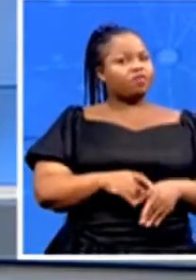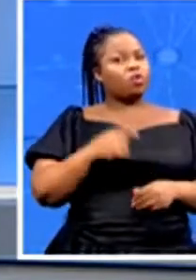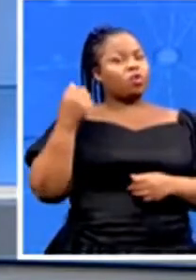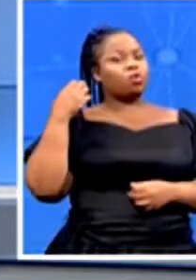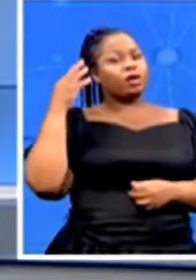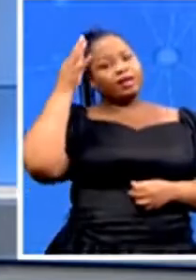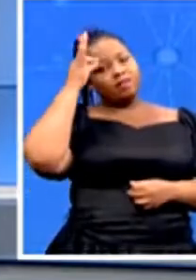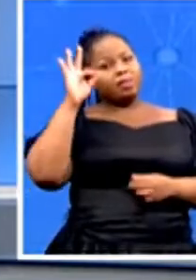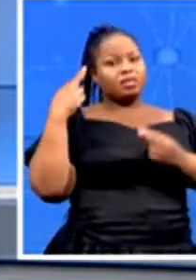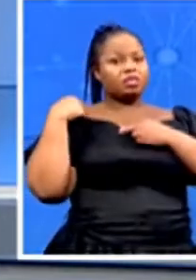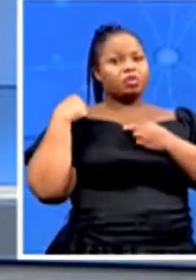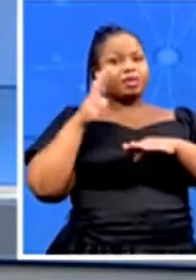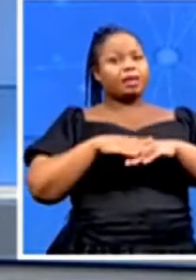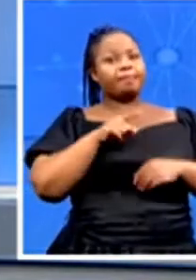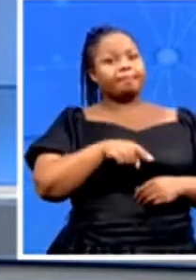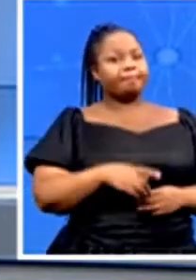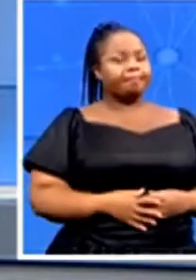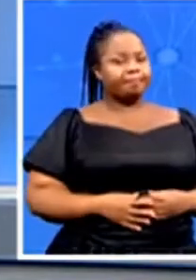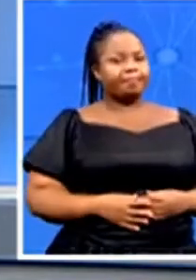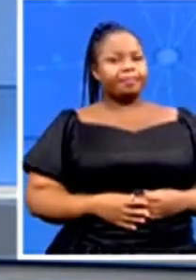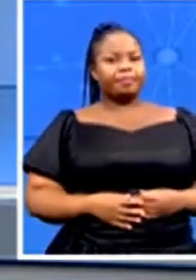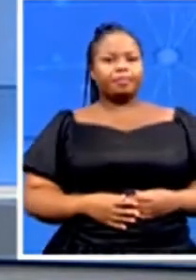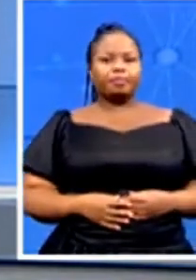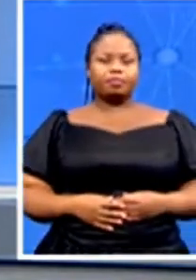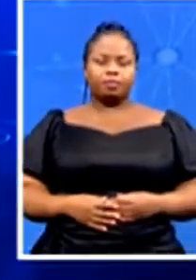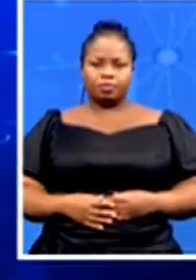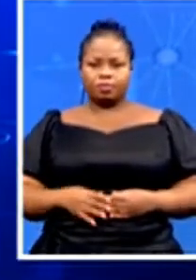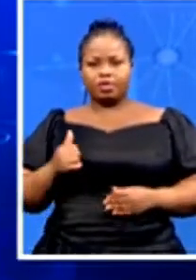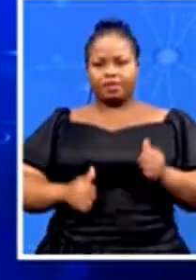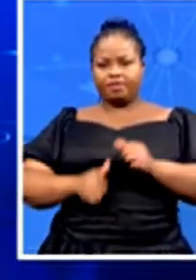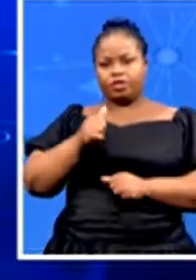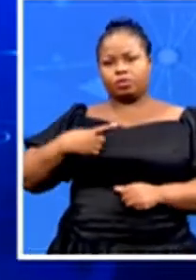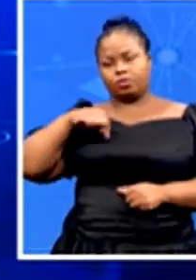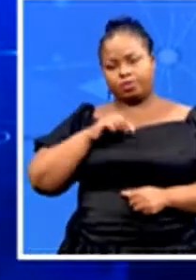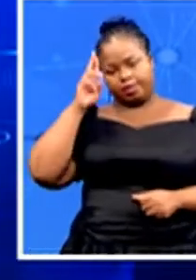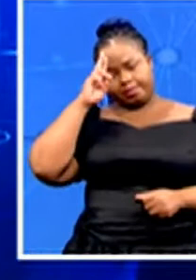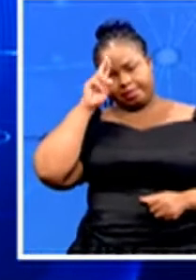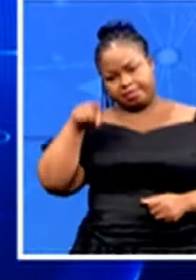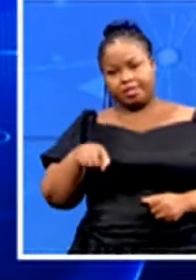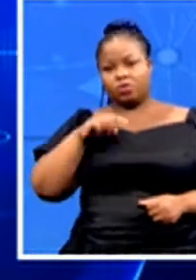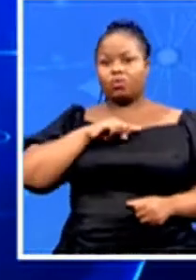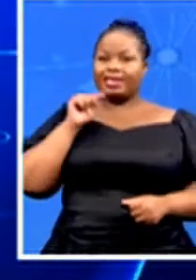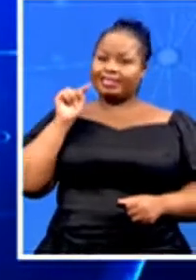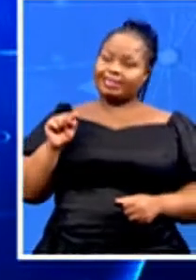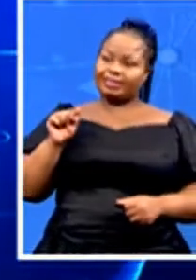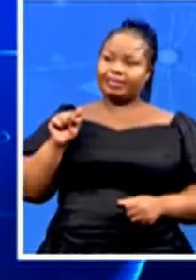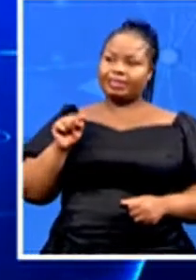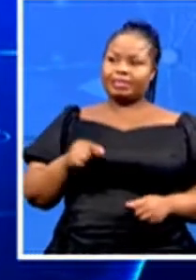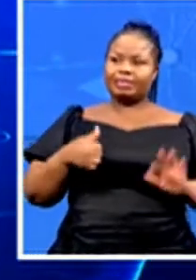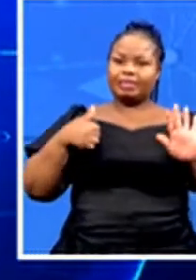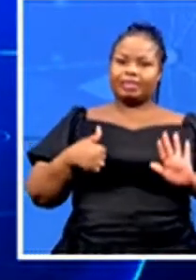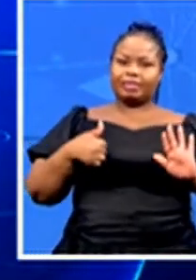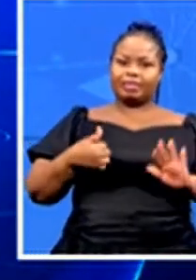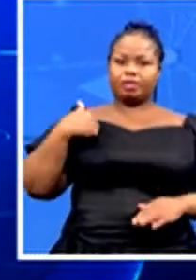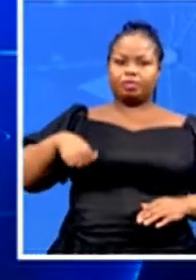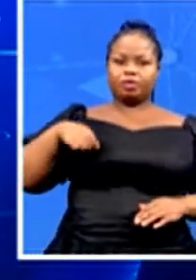Well, thanks. The first thing is that we need to remind ourselves that this is the 6th municipal local elections that are going